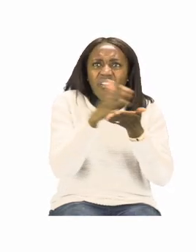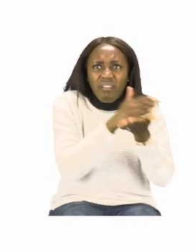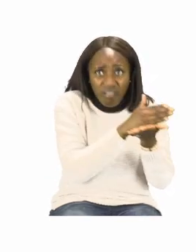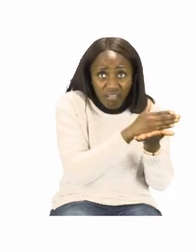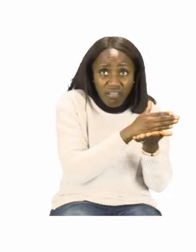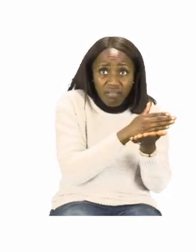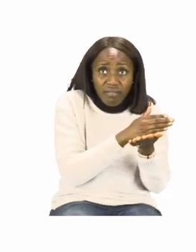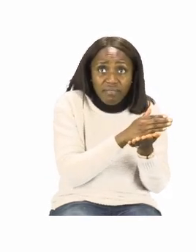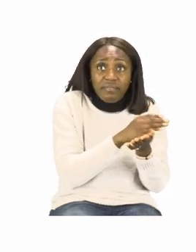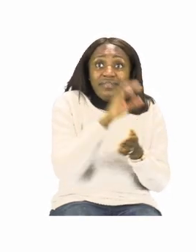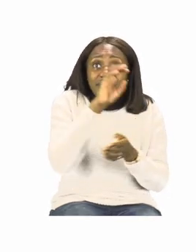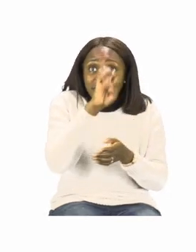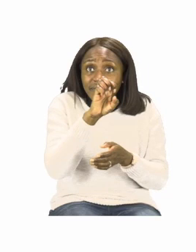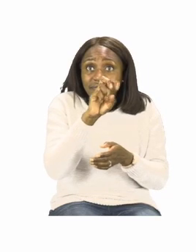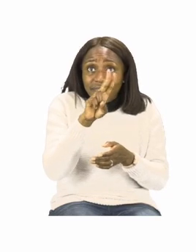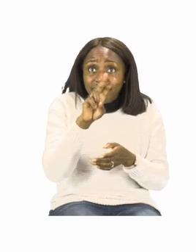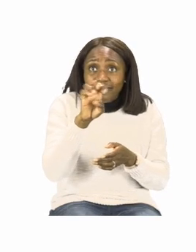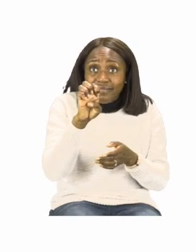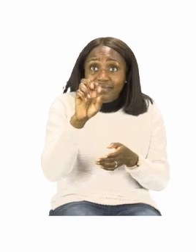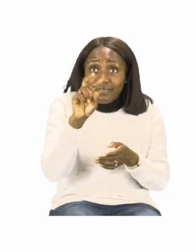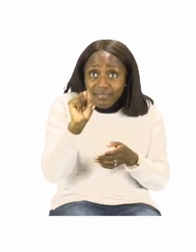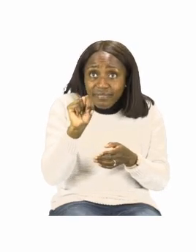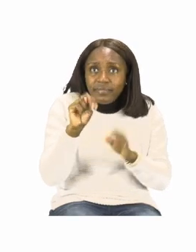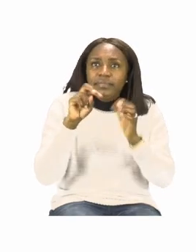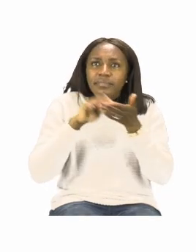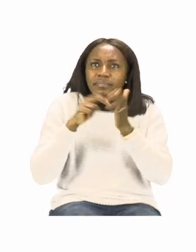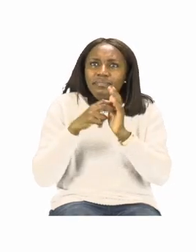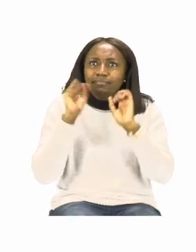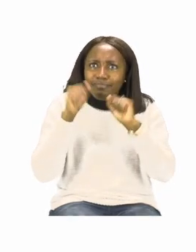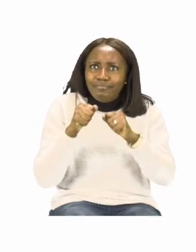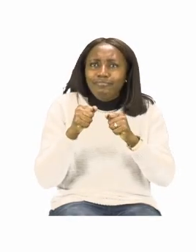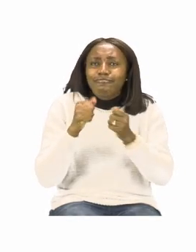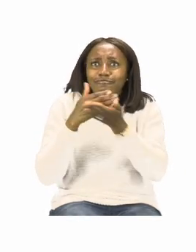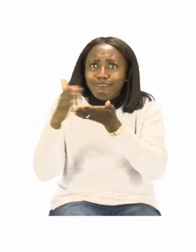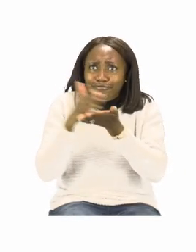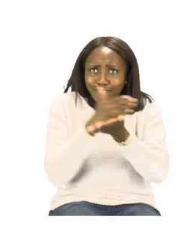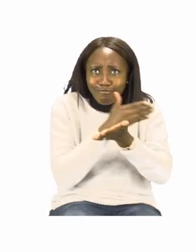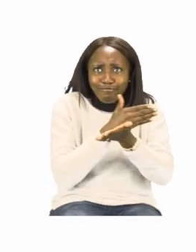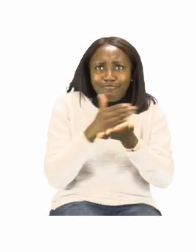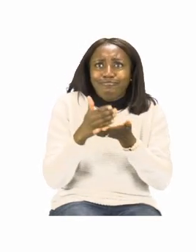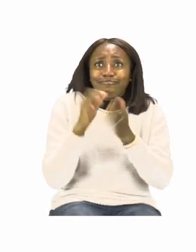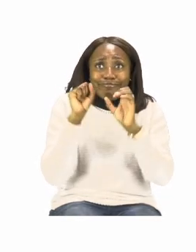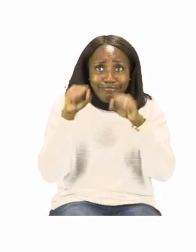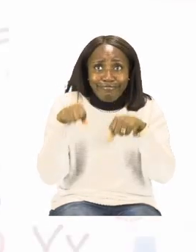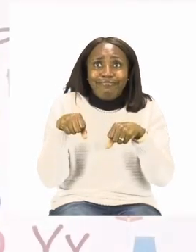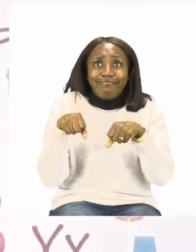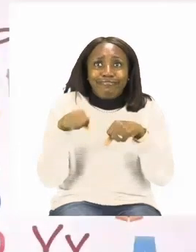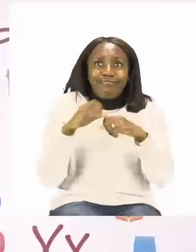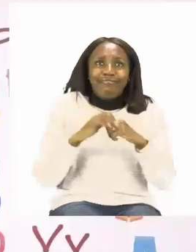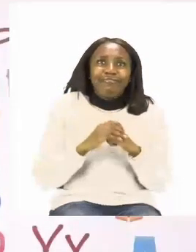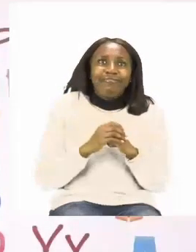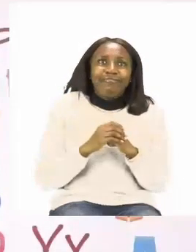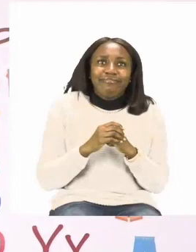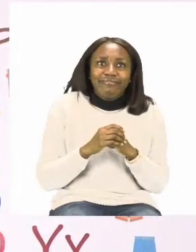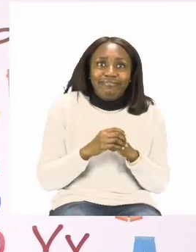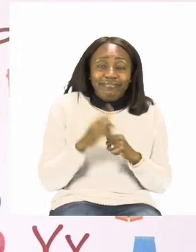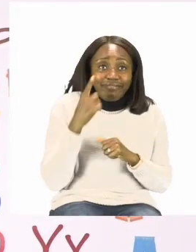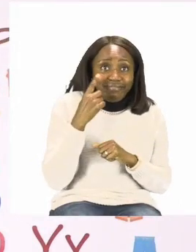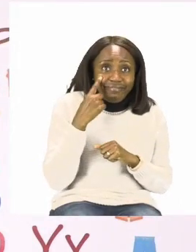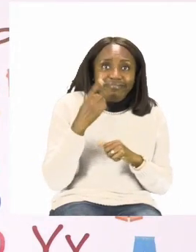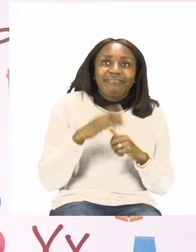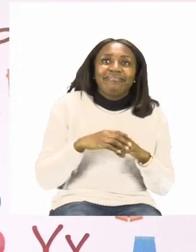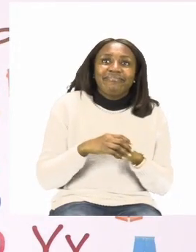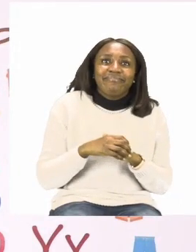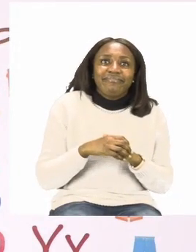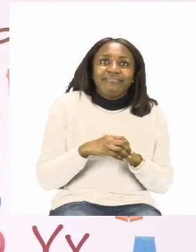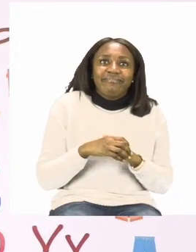number and which one is an even number. To help us, I have come up with something on the board, so let's take a look.